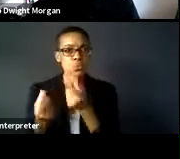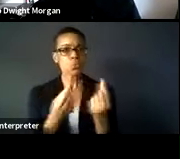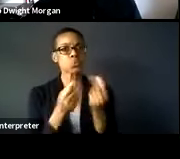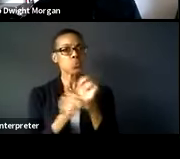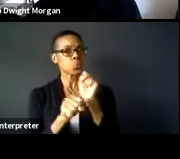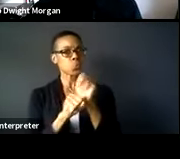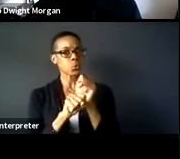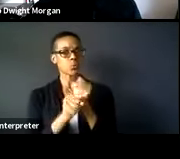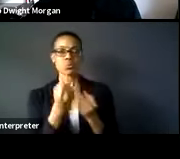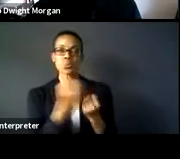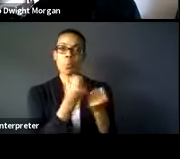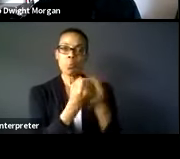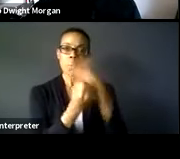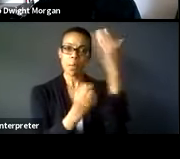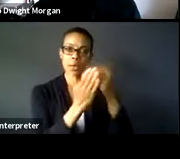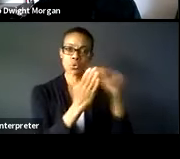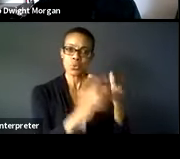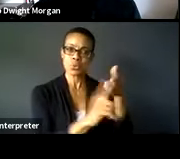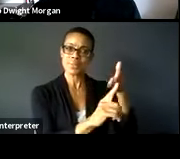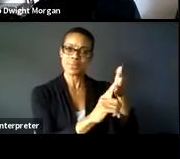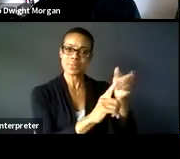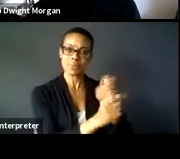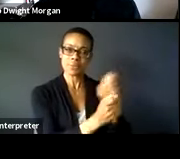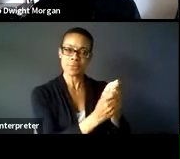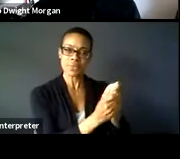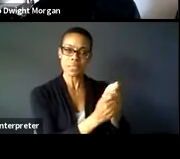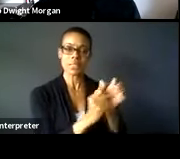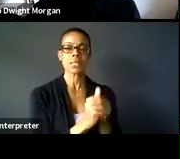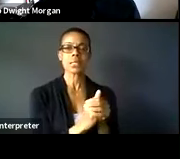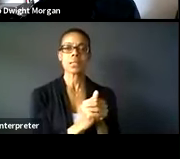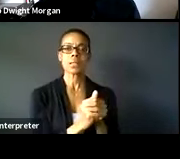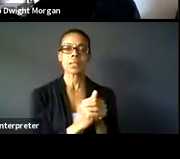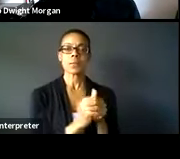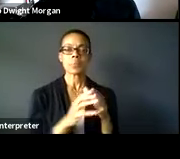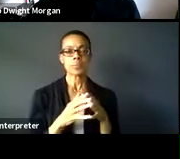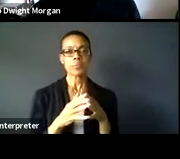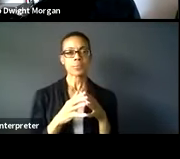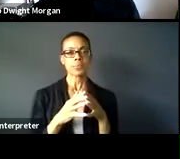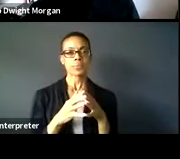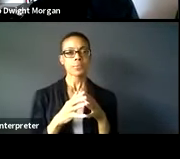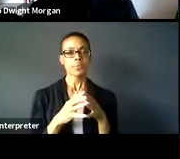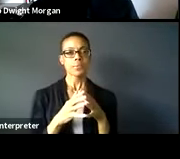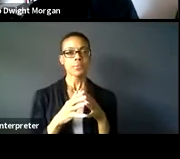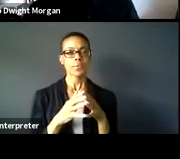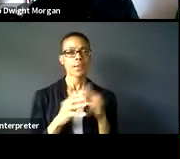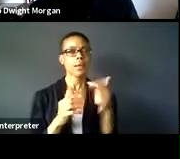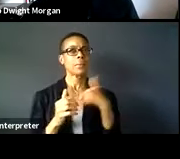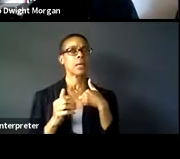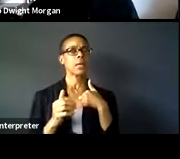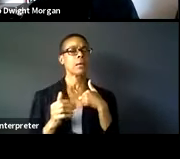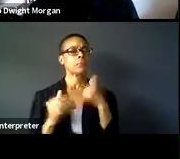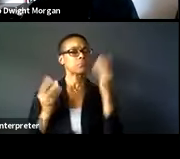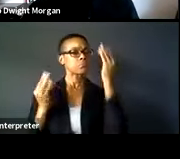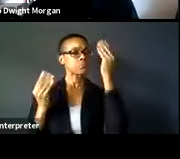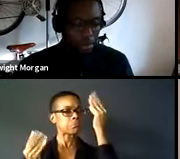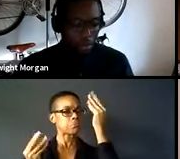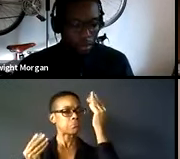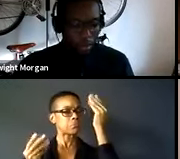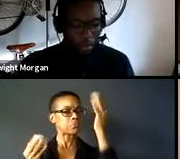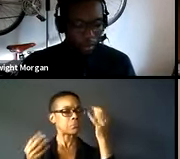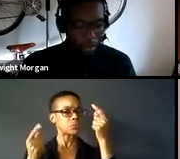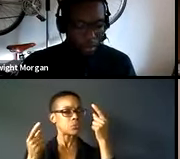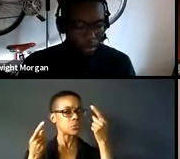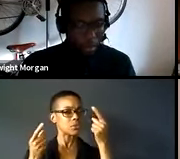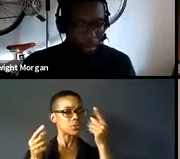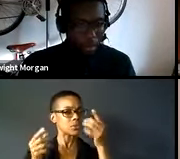Black students specifically. And I think it's of consideration that this didn't necessarily happen when I